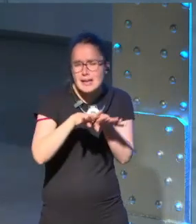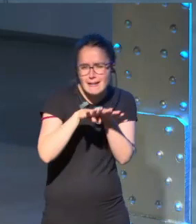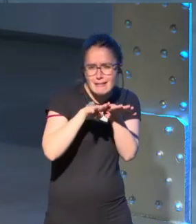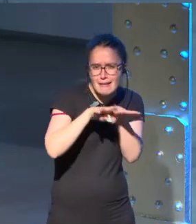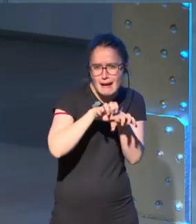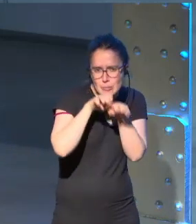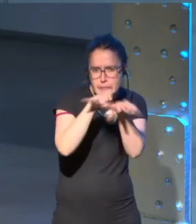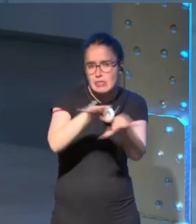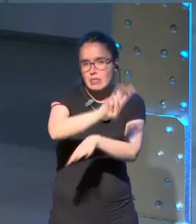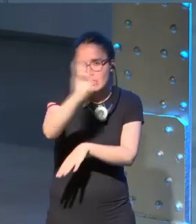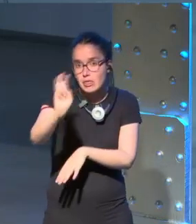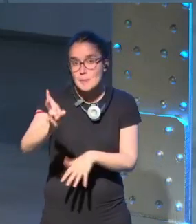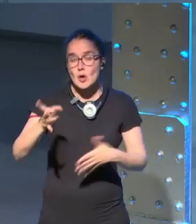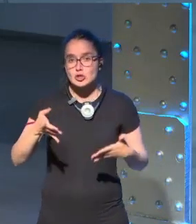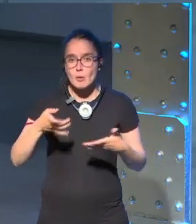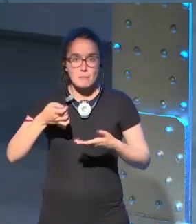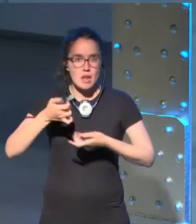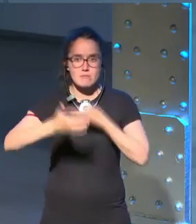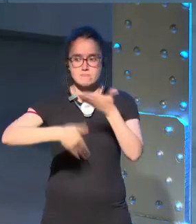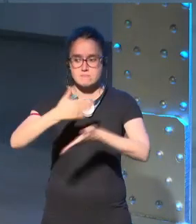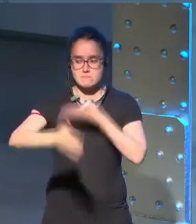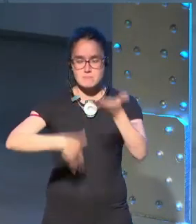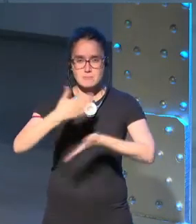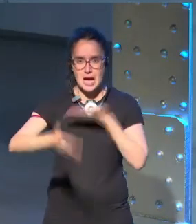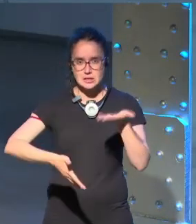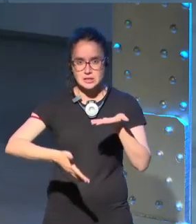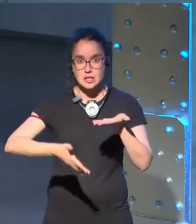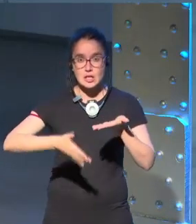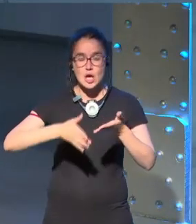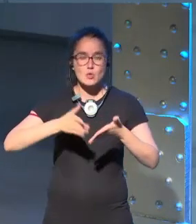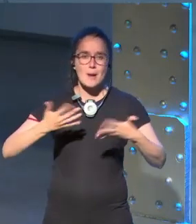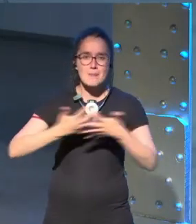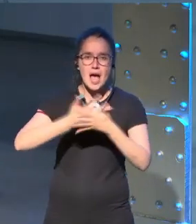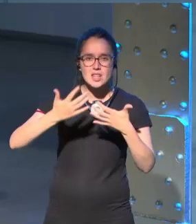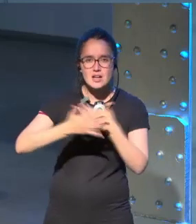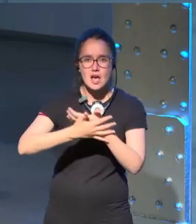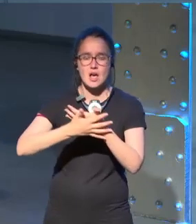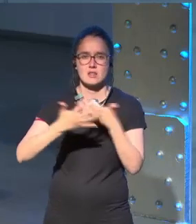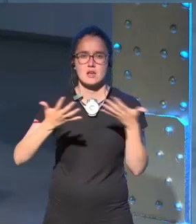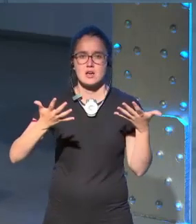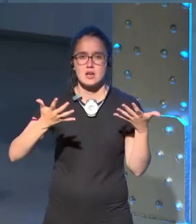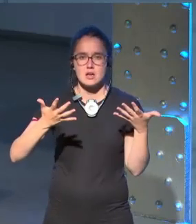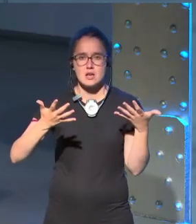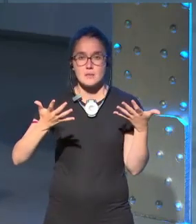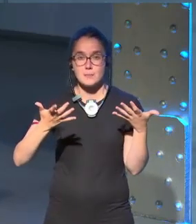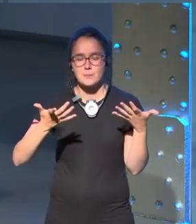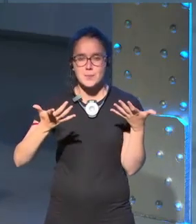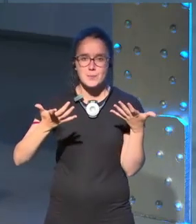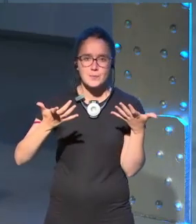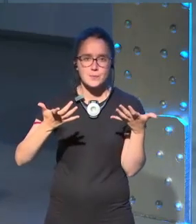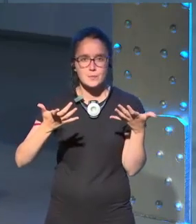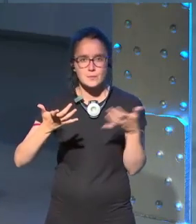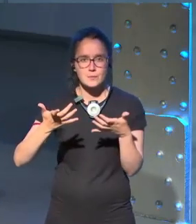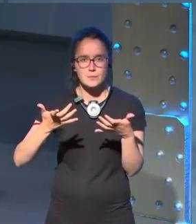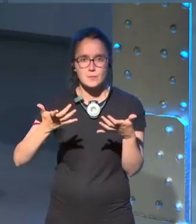be accelerating now. That, in the combination of that with less reliance on